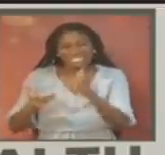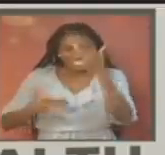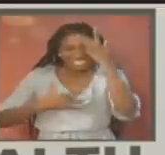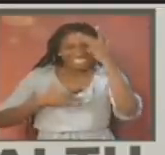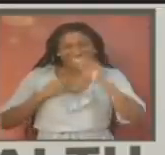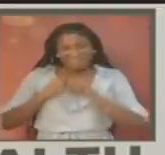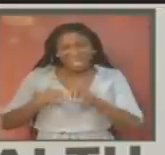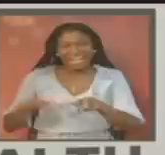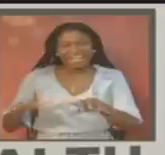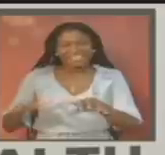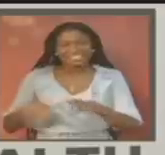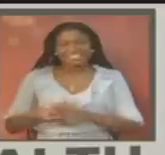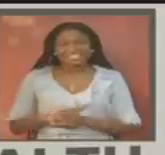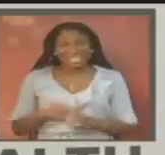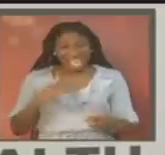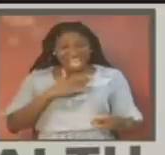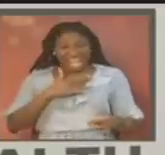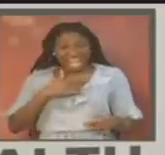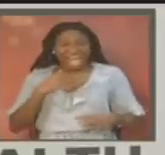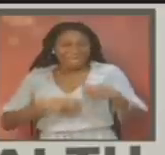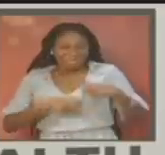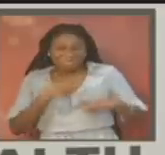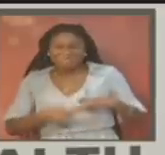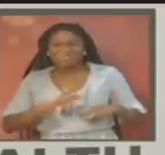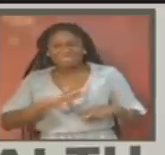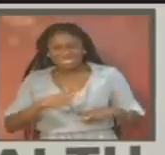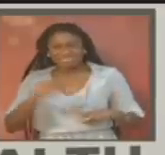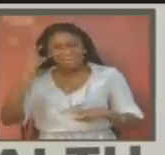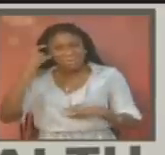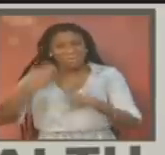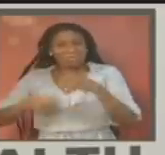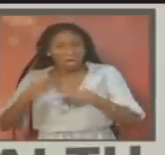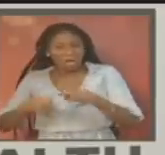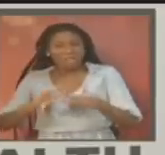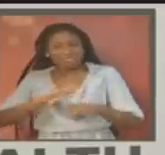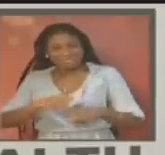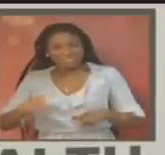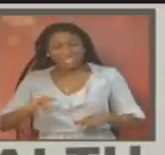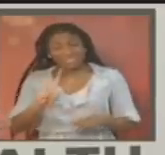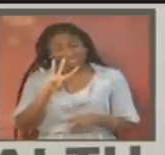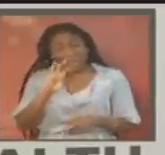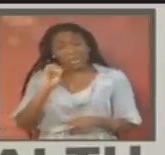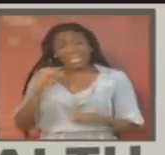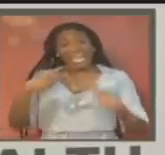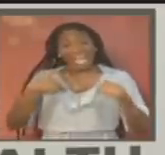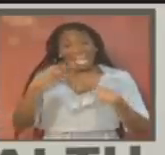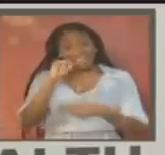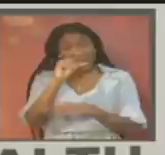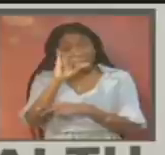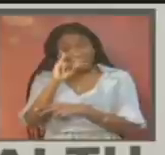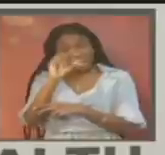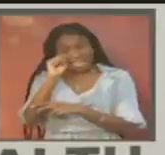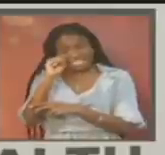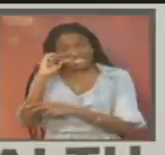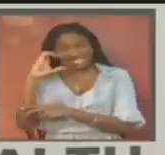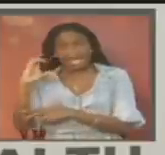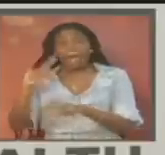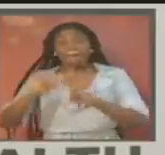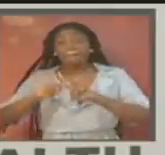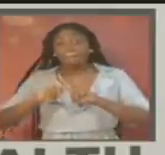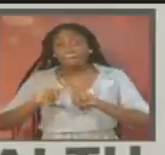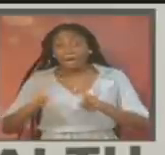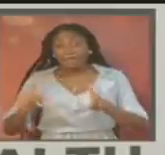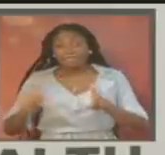positive. So just to reiterate that, it's 40 being in confirmed MISSI, 25 who are positive COVID, and we